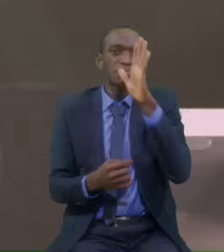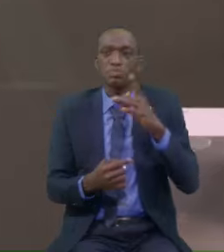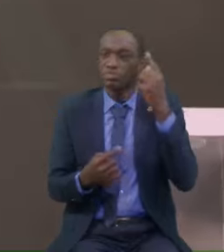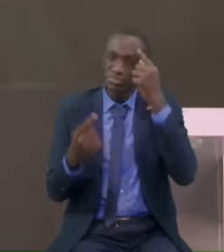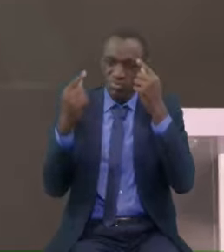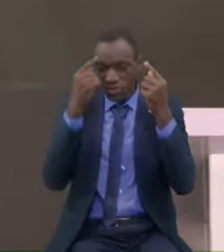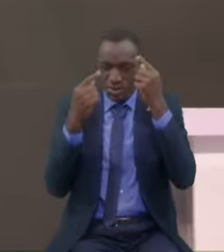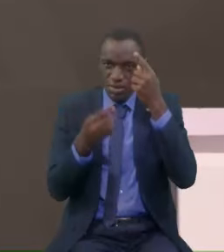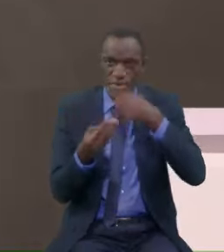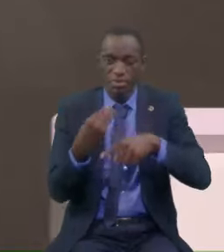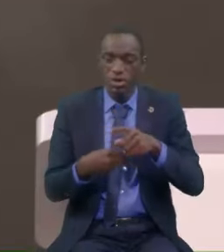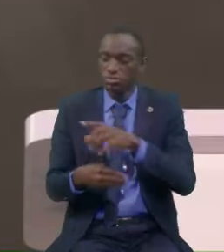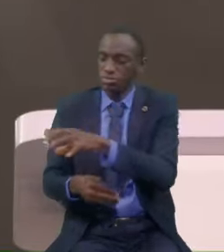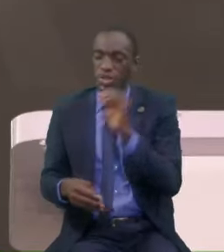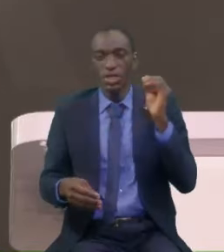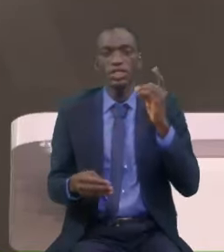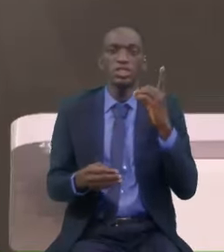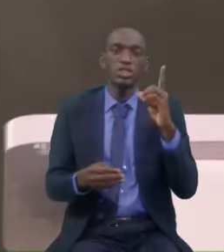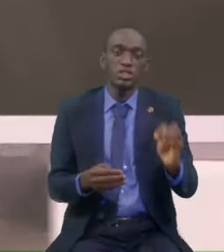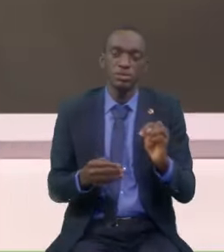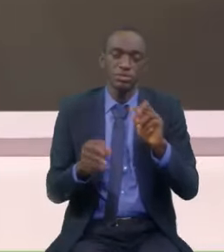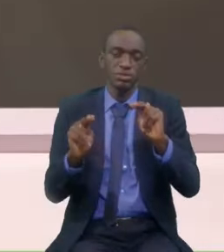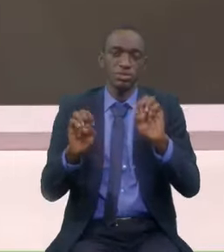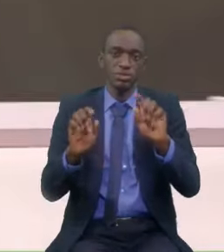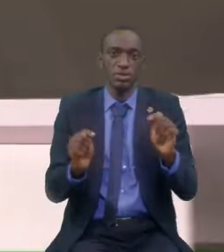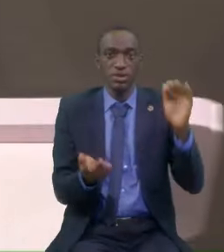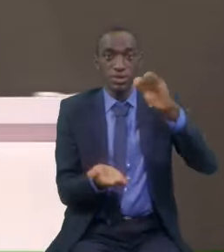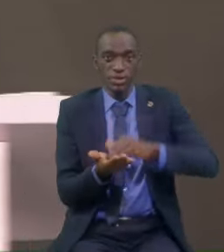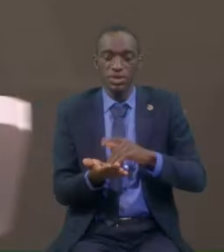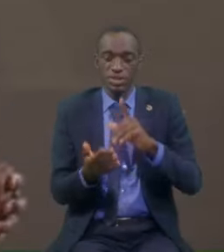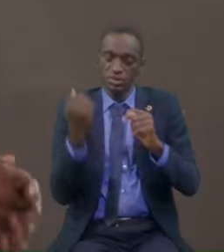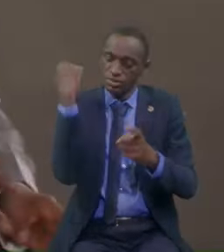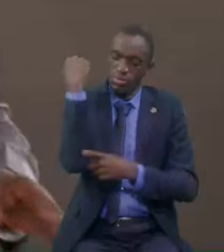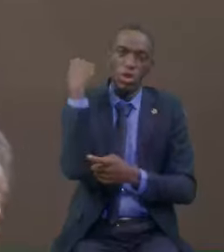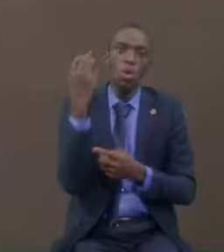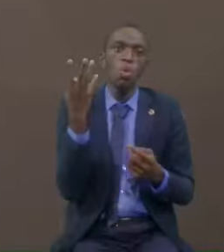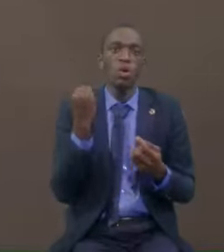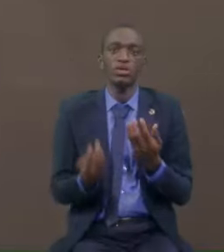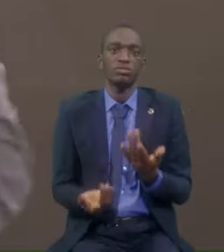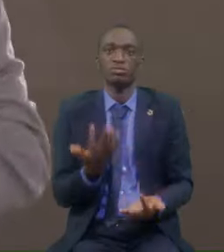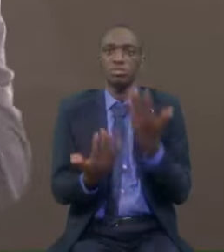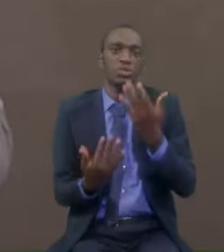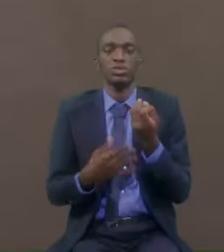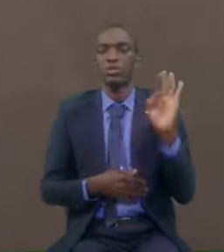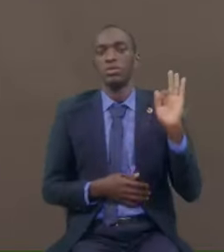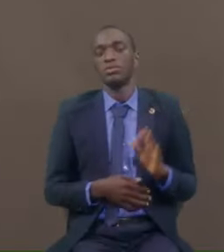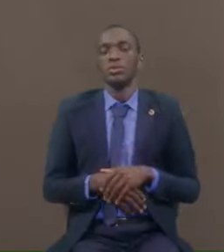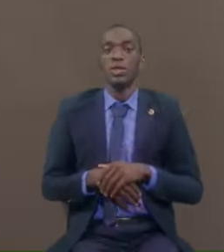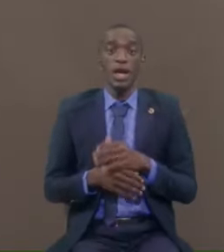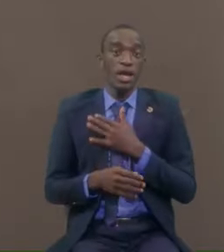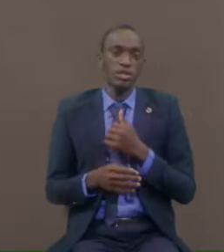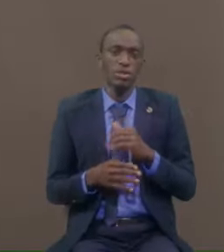the temptation was burnt up. And all the, I'm tired today, I cannot go out today. You know